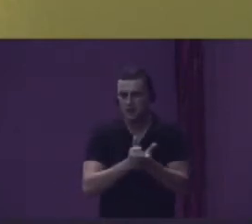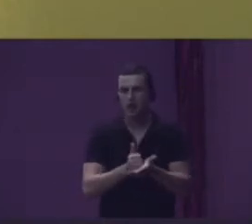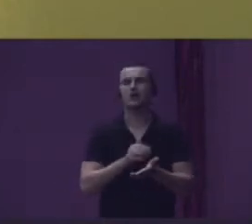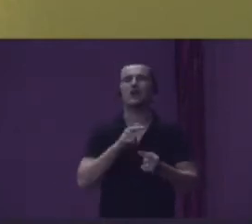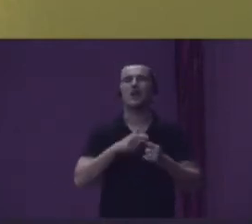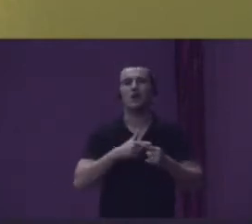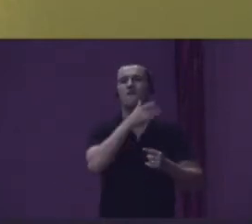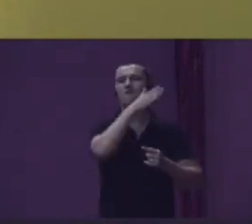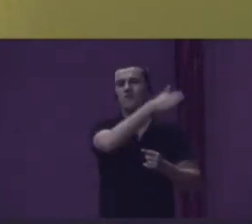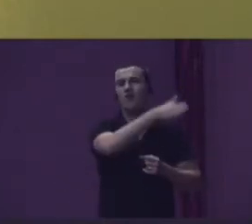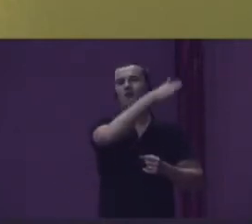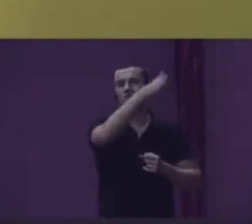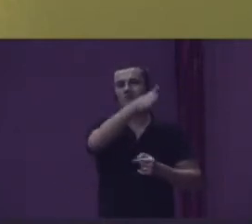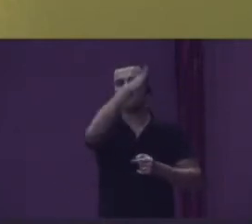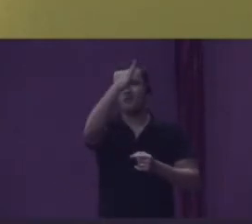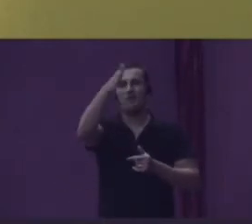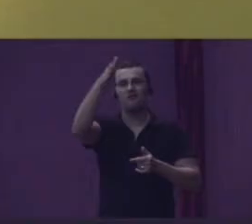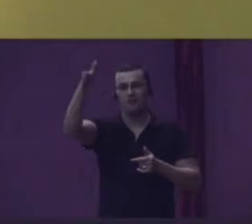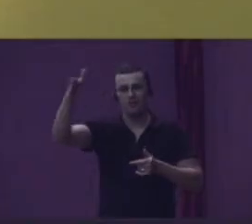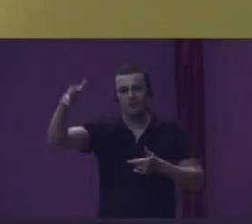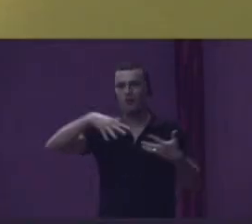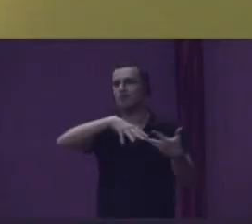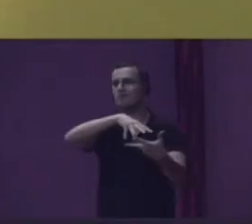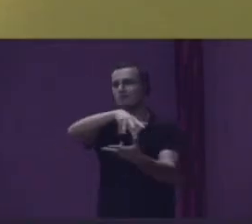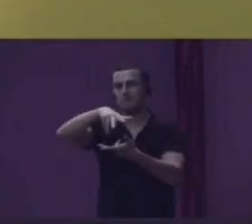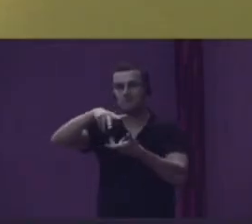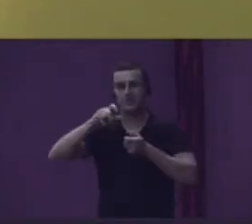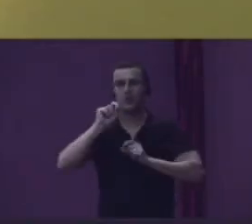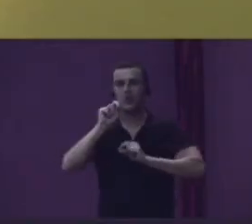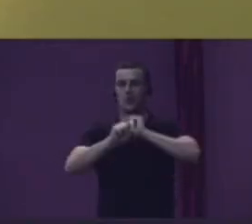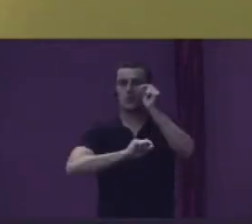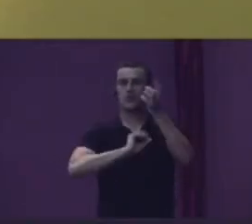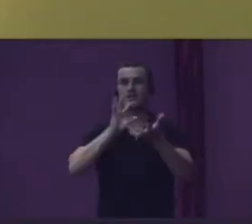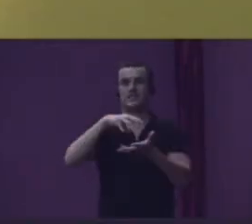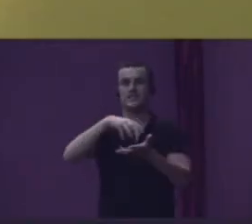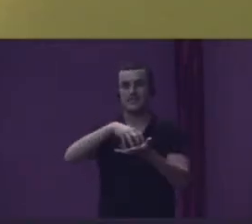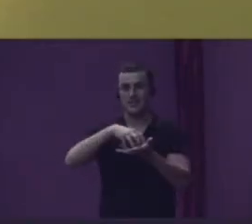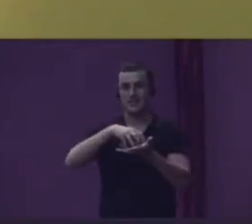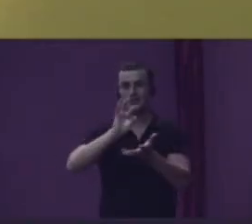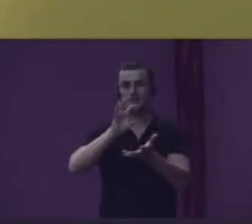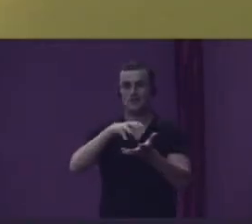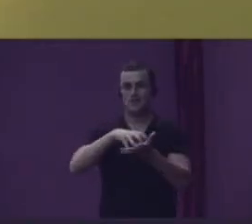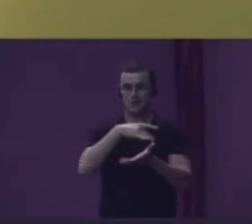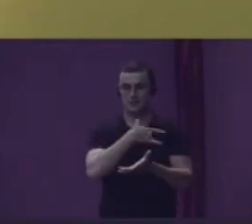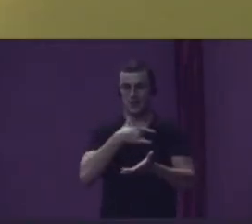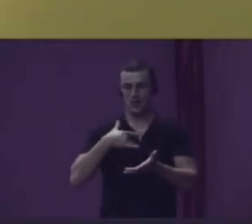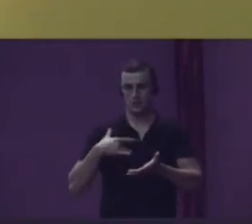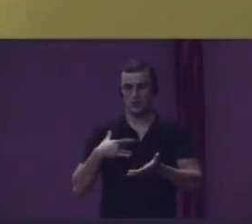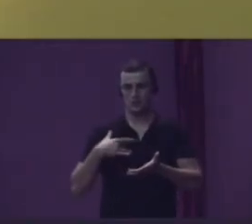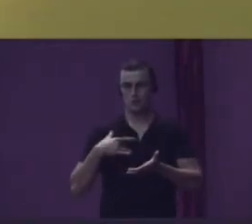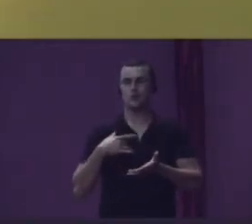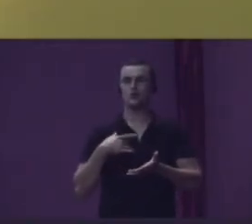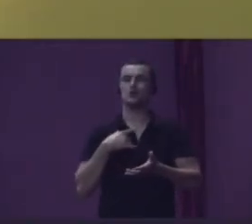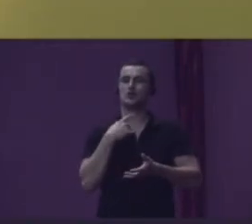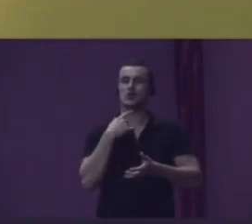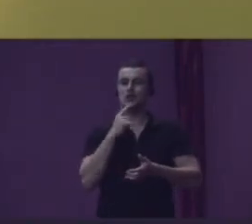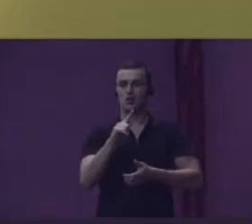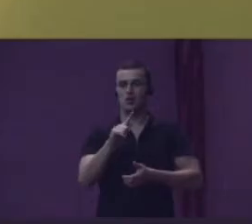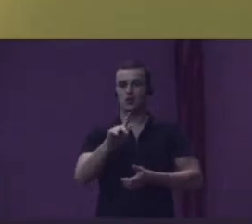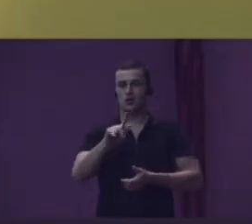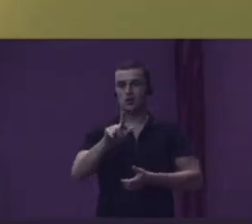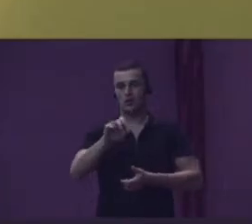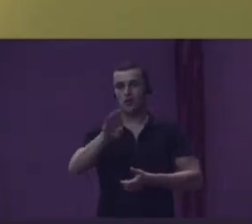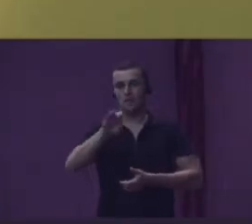about some work that I've done in Malawi, which is in Africa. I'll tell you about that. And the title of